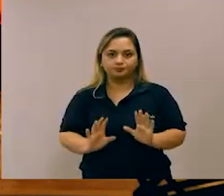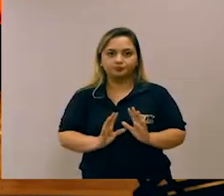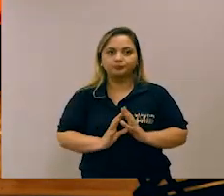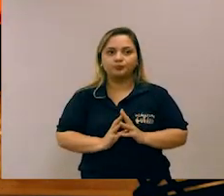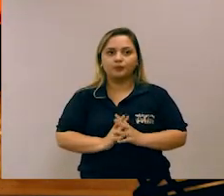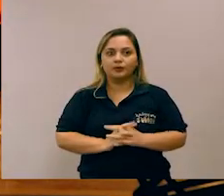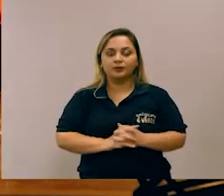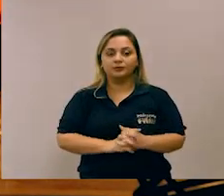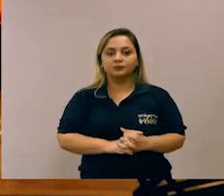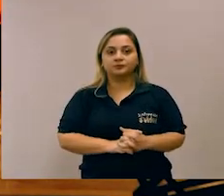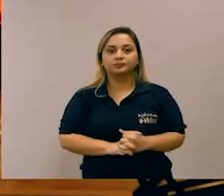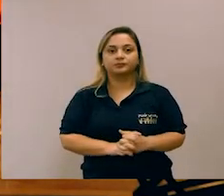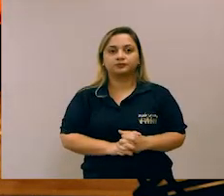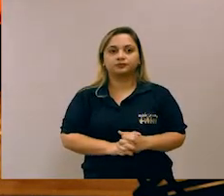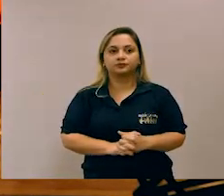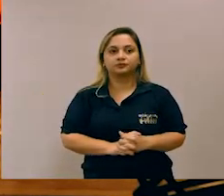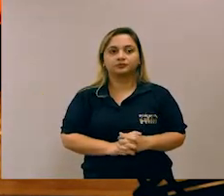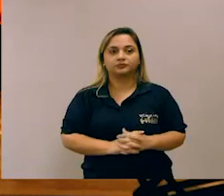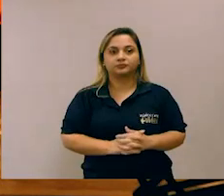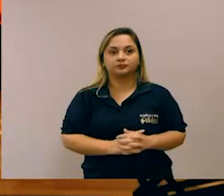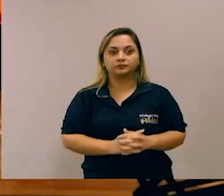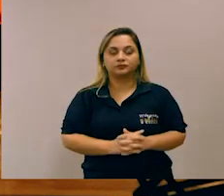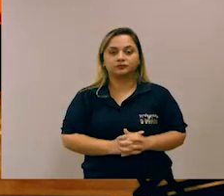And so now,